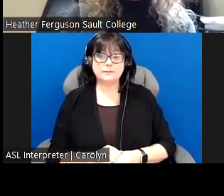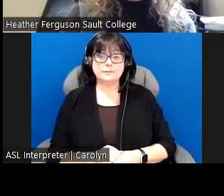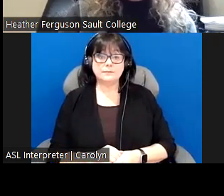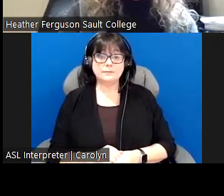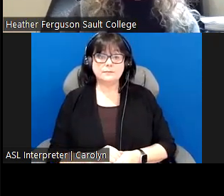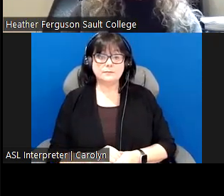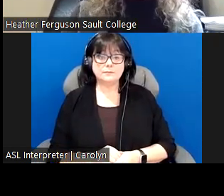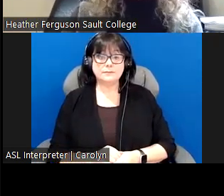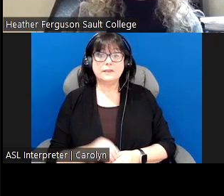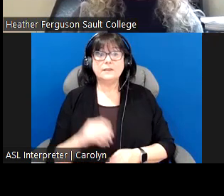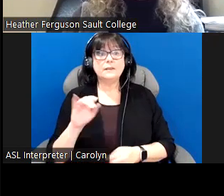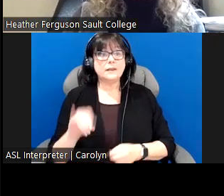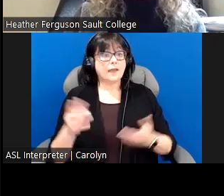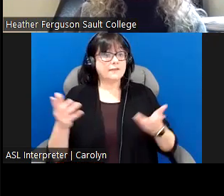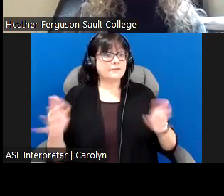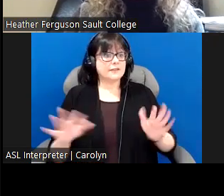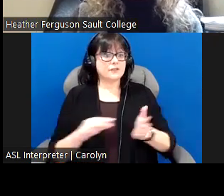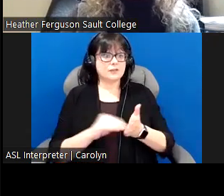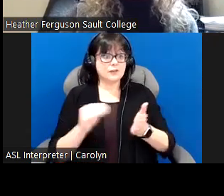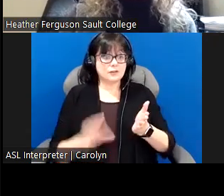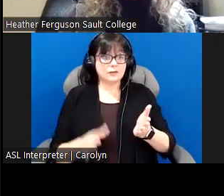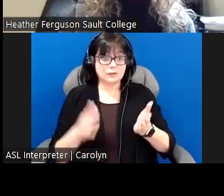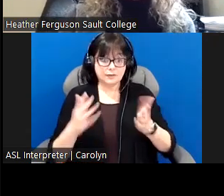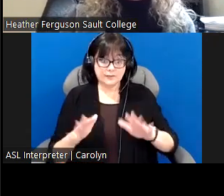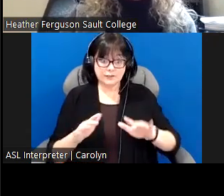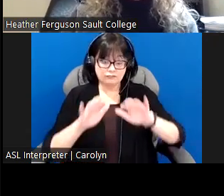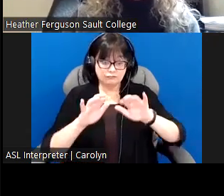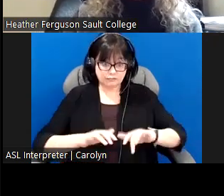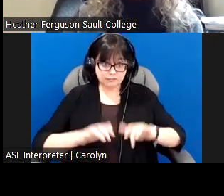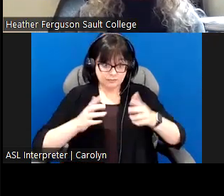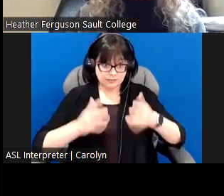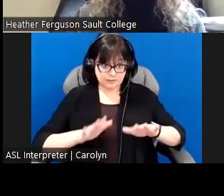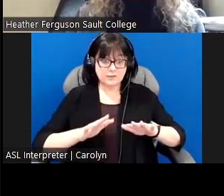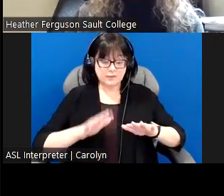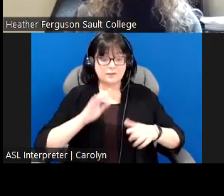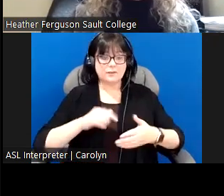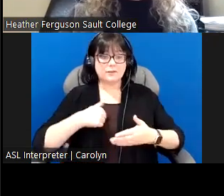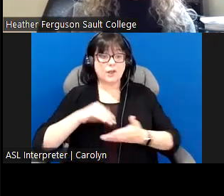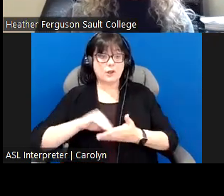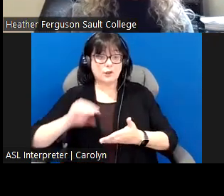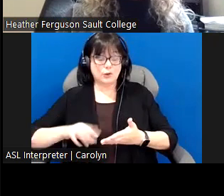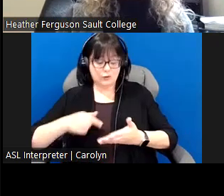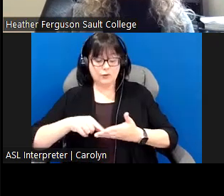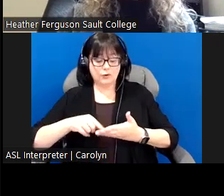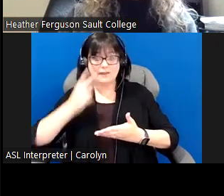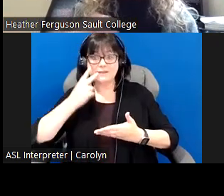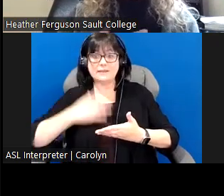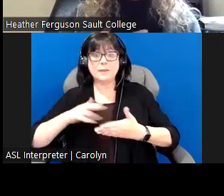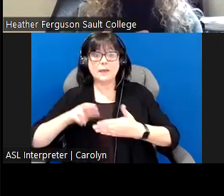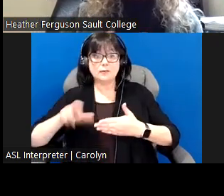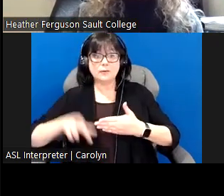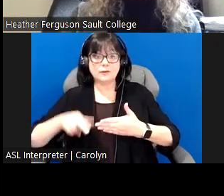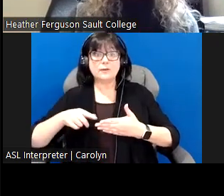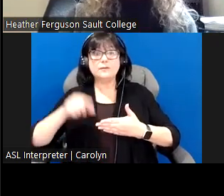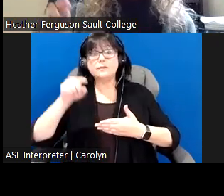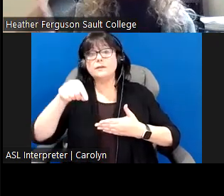assessment, the test taker gets the results, and then the test administrator also will see the results. In my case,